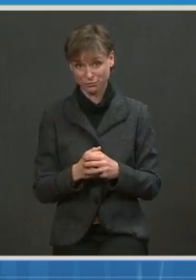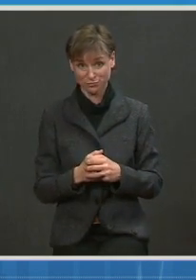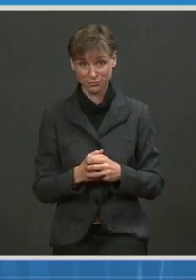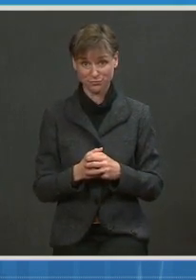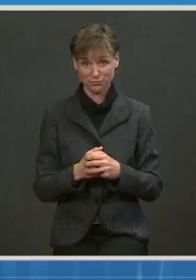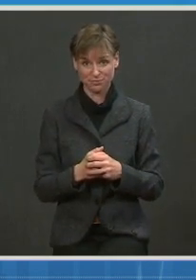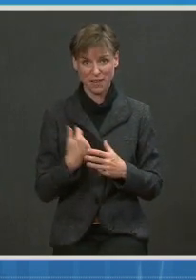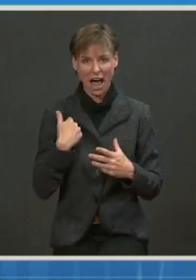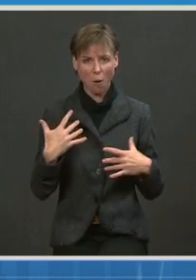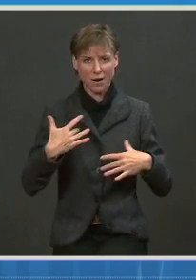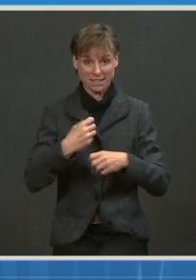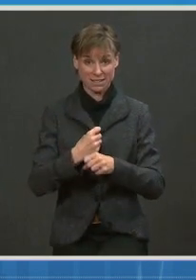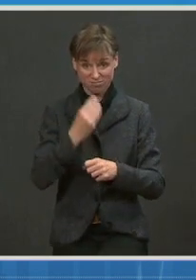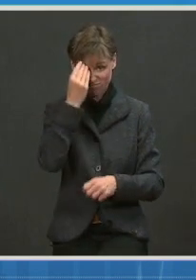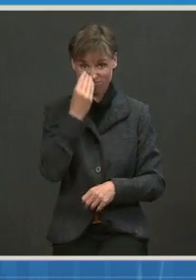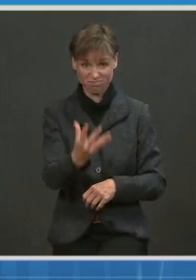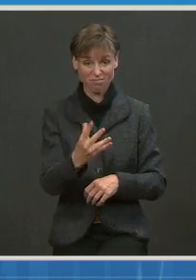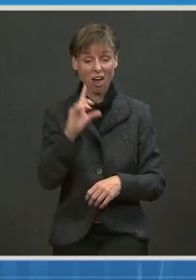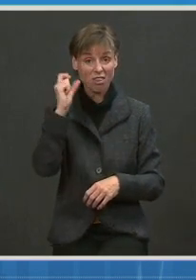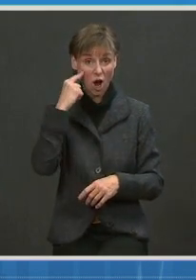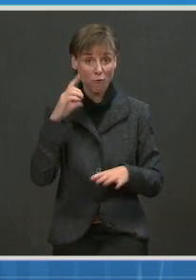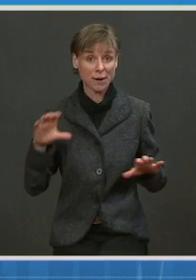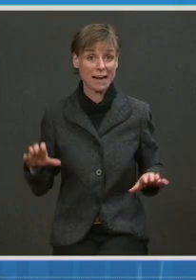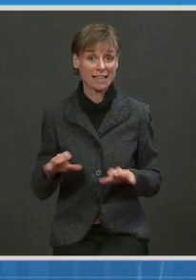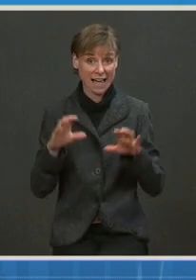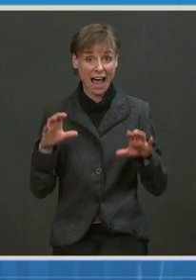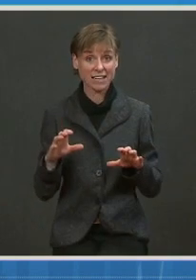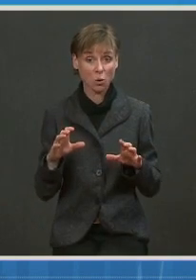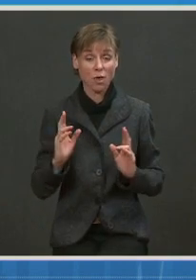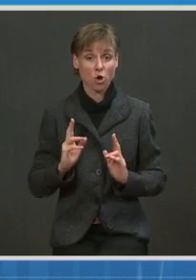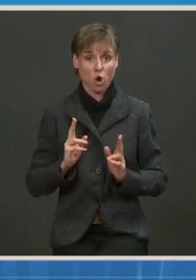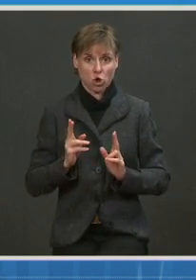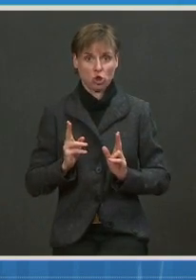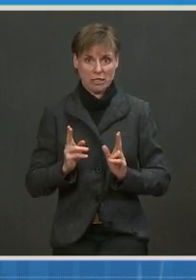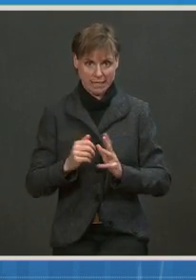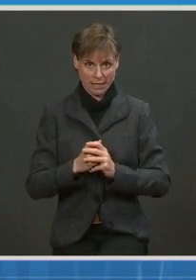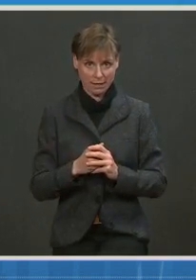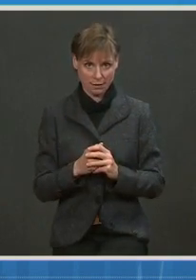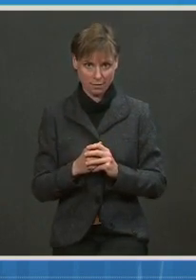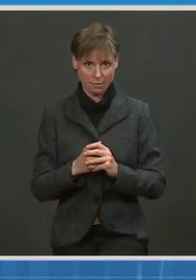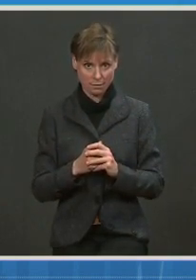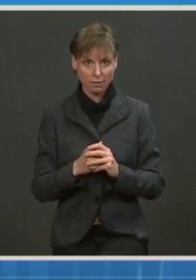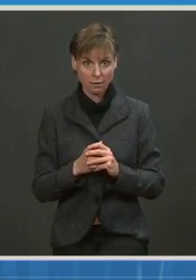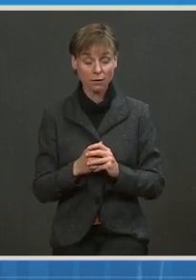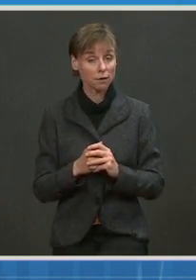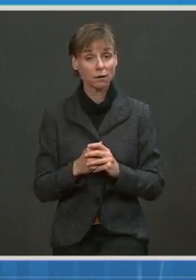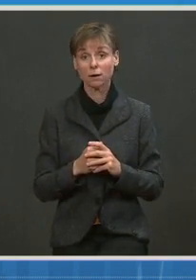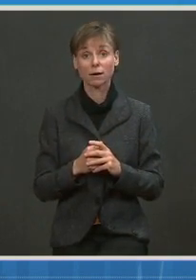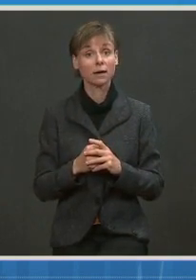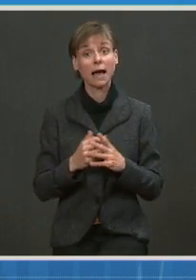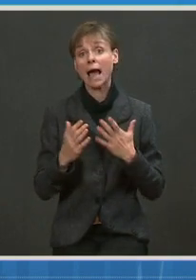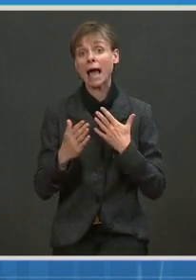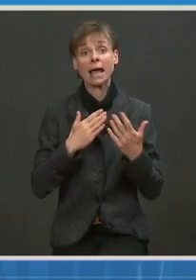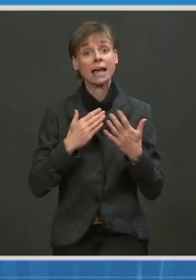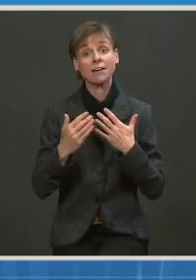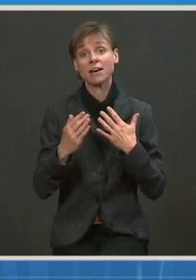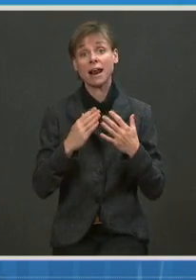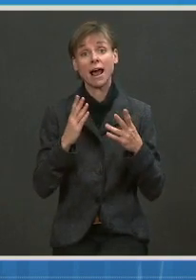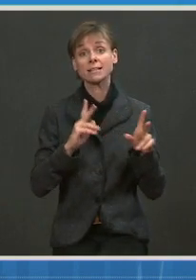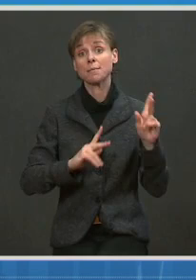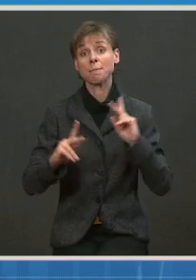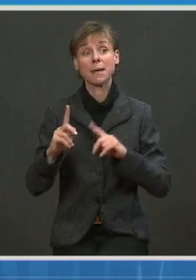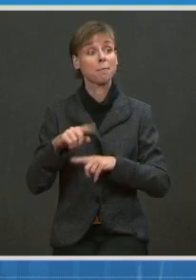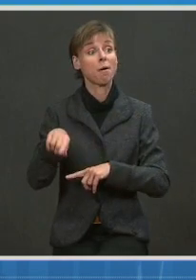your government is acting with urgency, acting even as people are being asked to